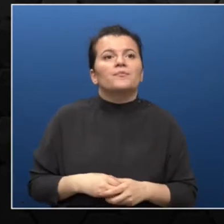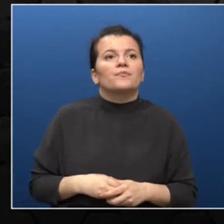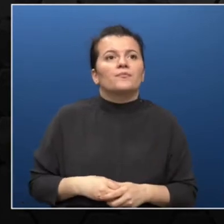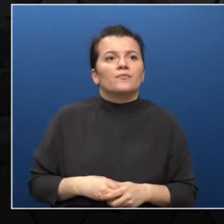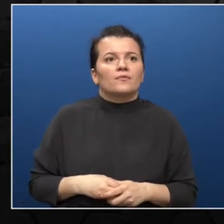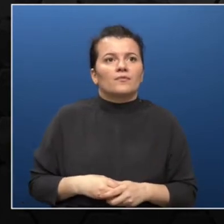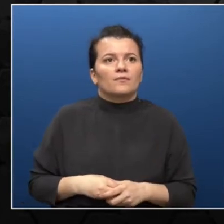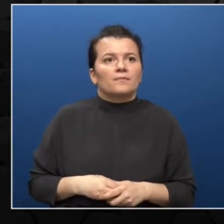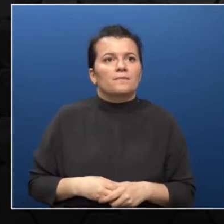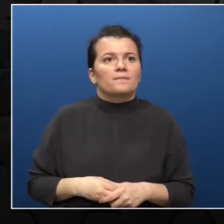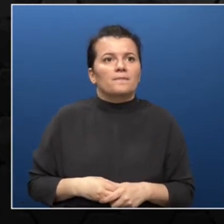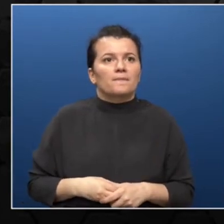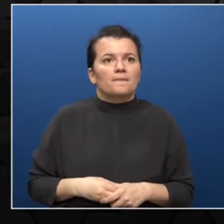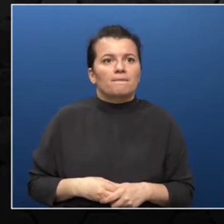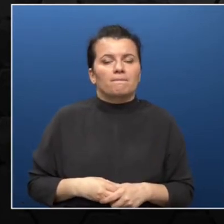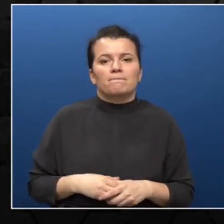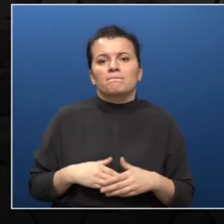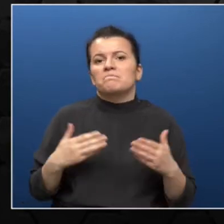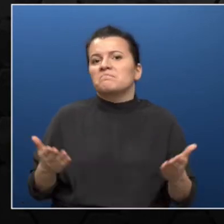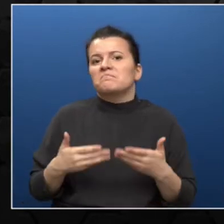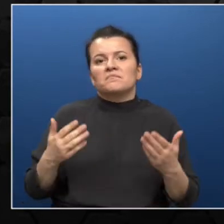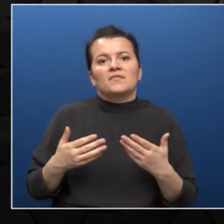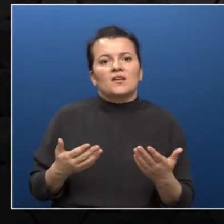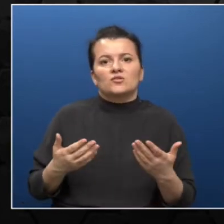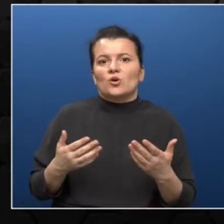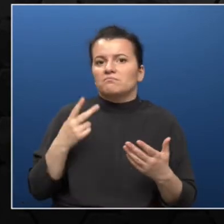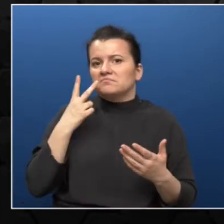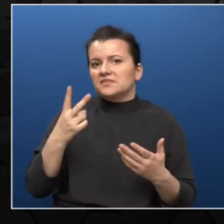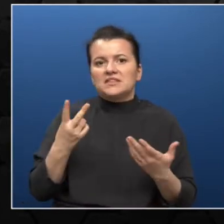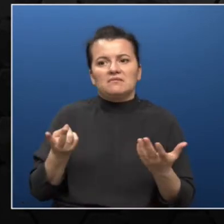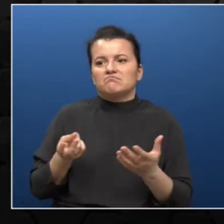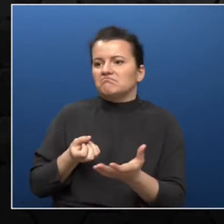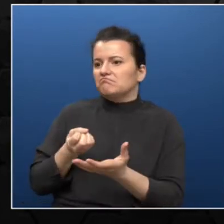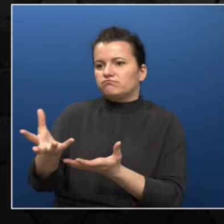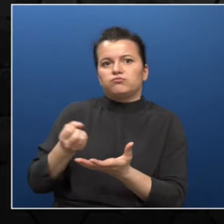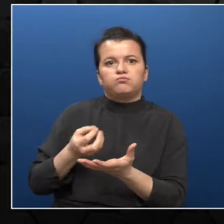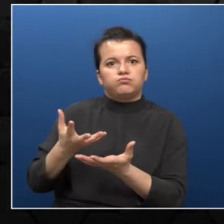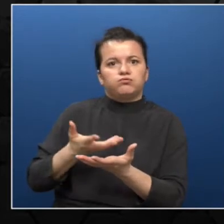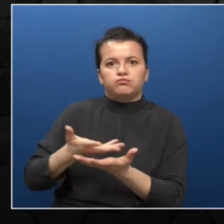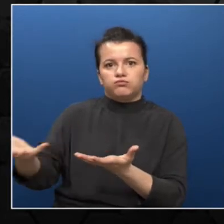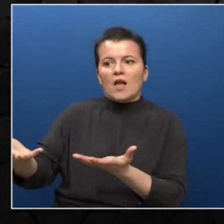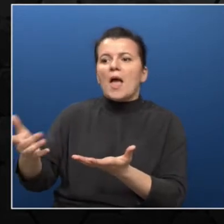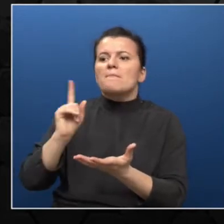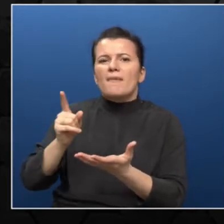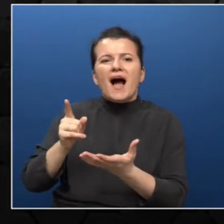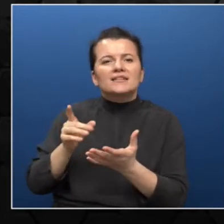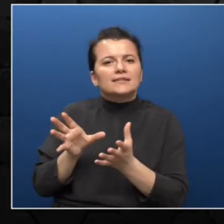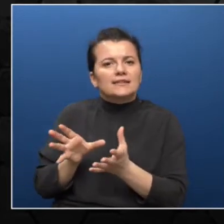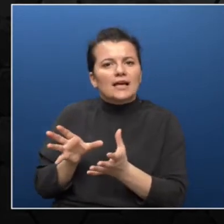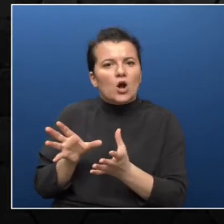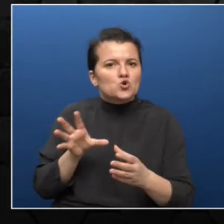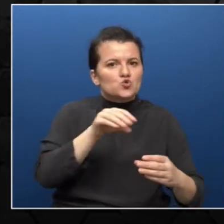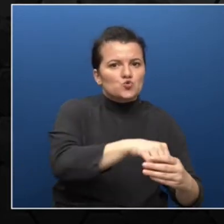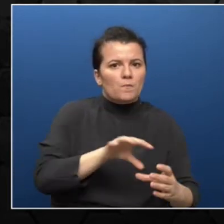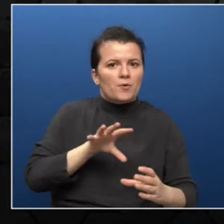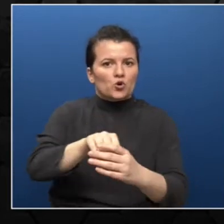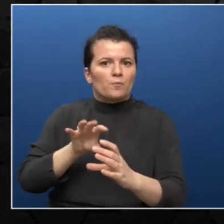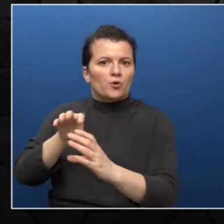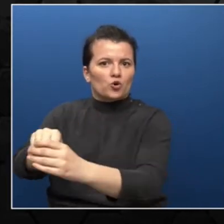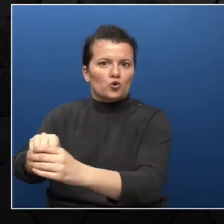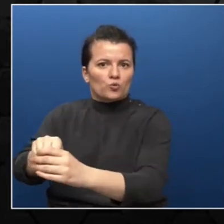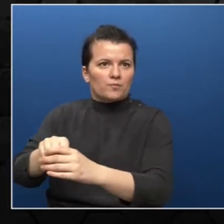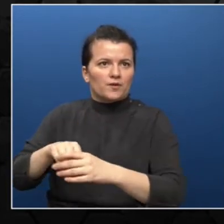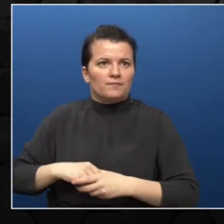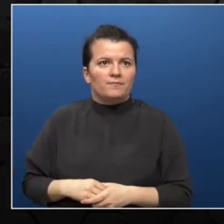kind of data scattered around a plot, and then we need to classify this data. What we do is we take the means of all